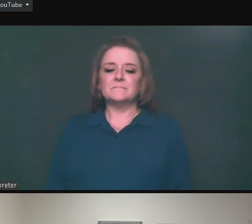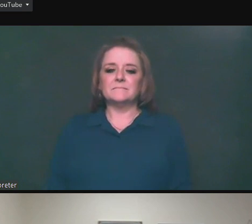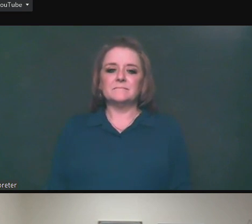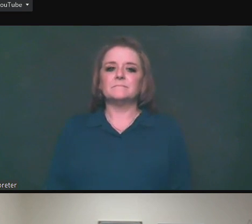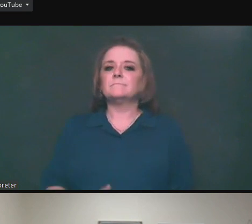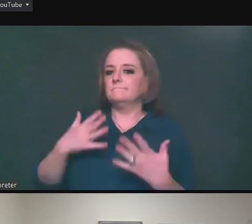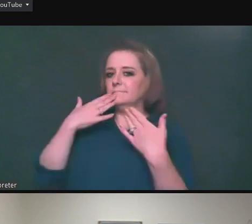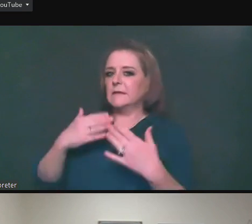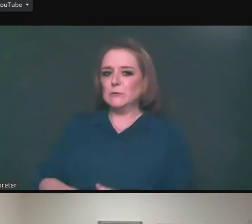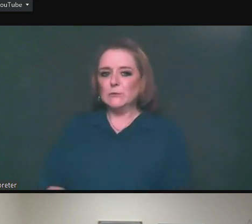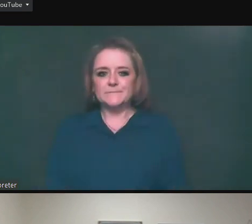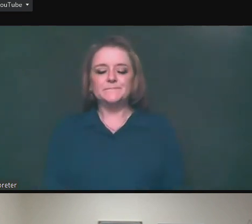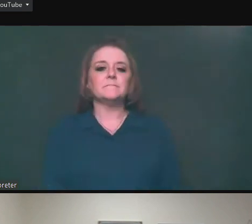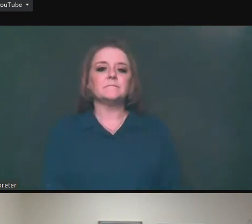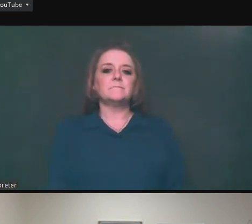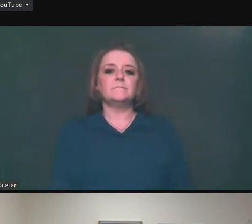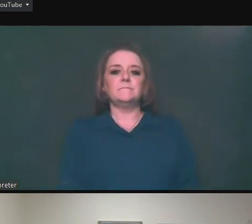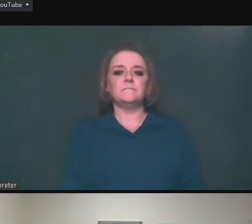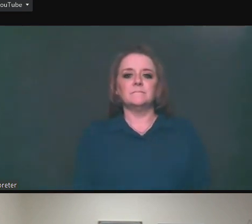Thank you.